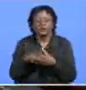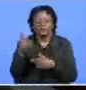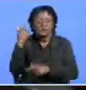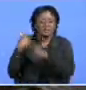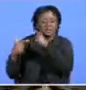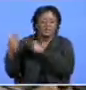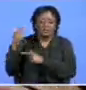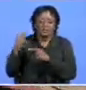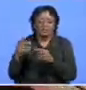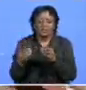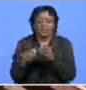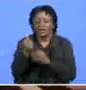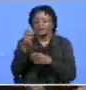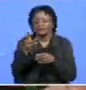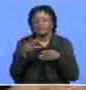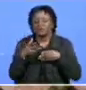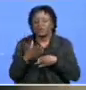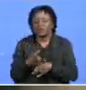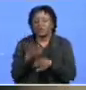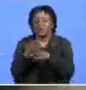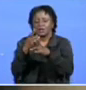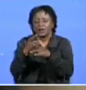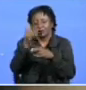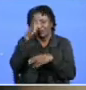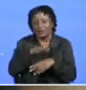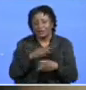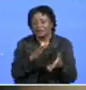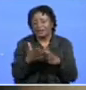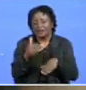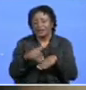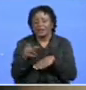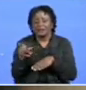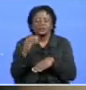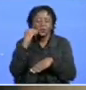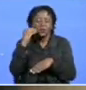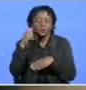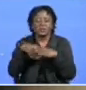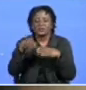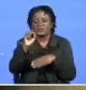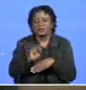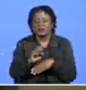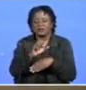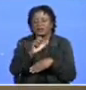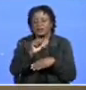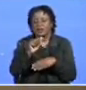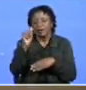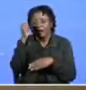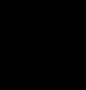and an extraordinary man. Kerzner died at his home in South Africa. He was 84 years old.